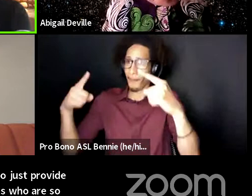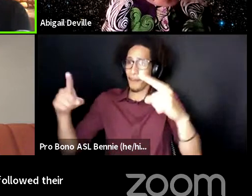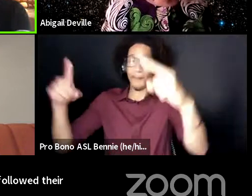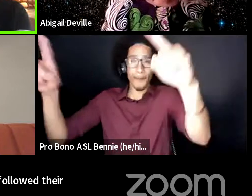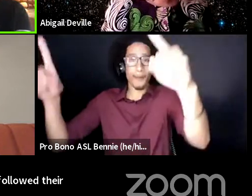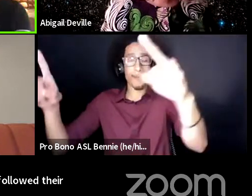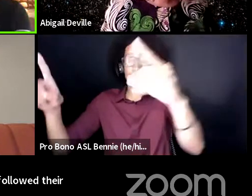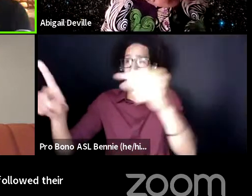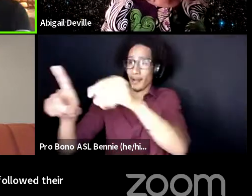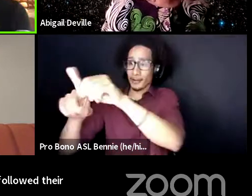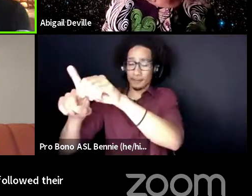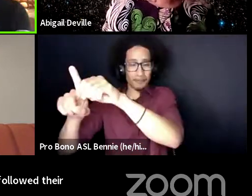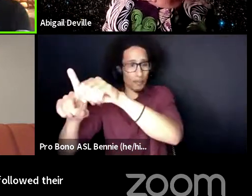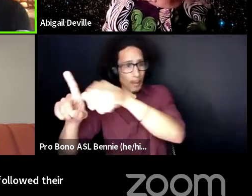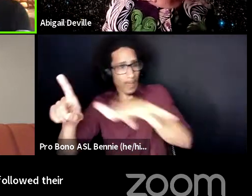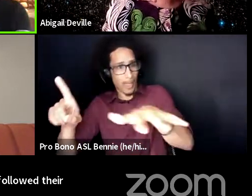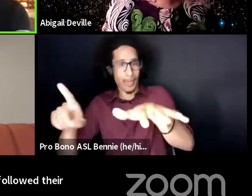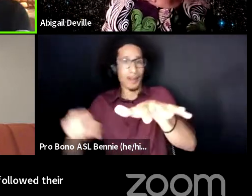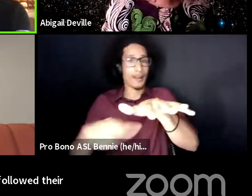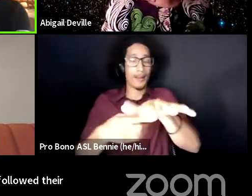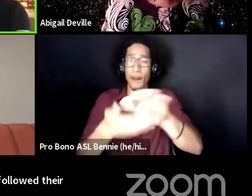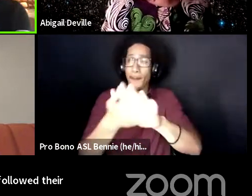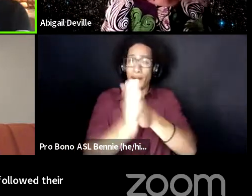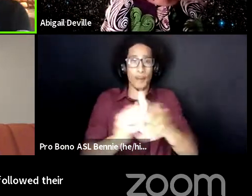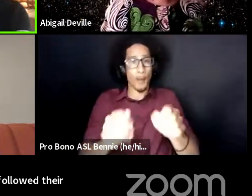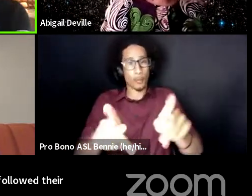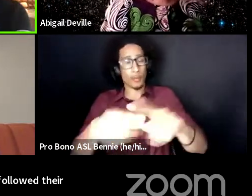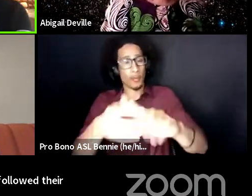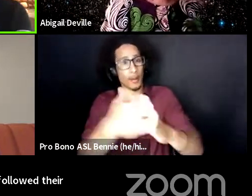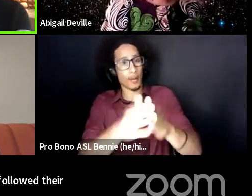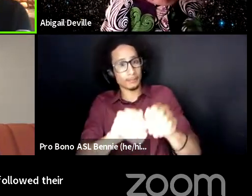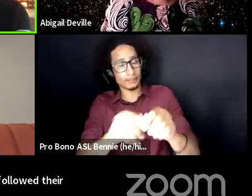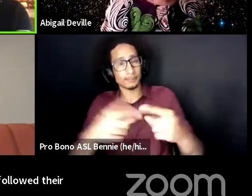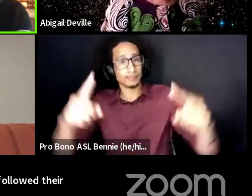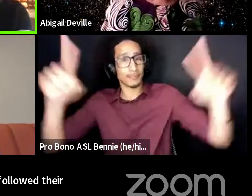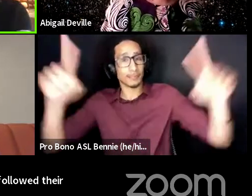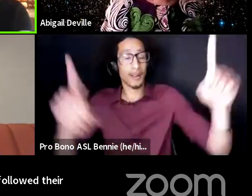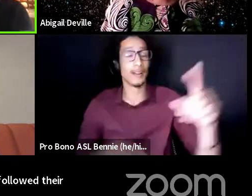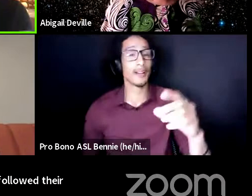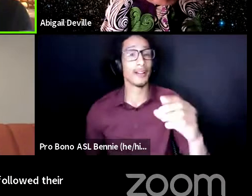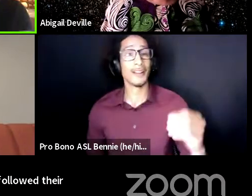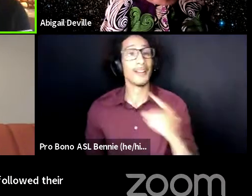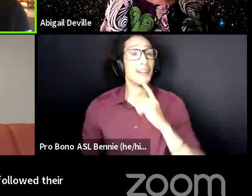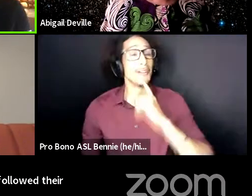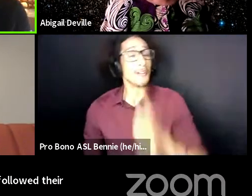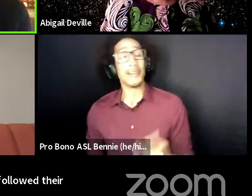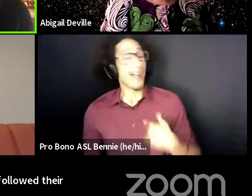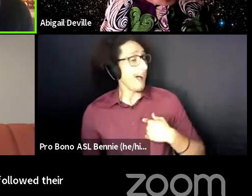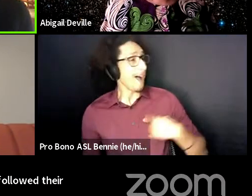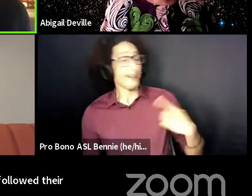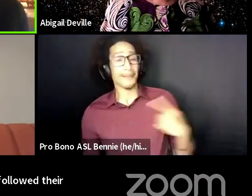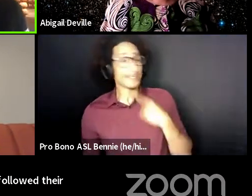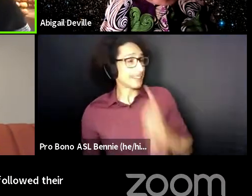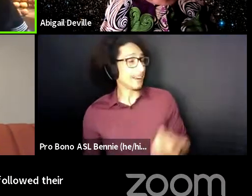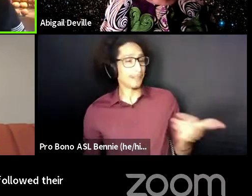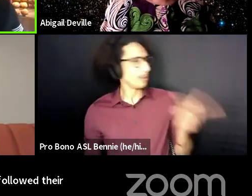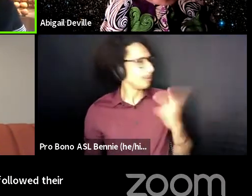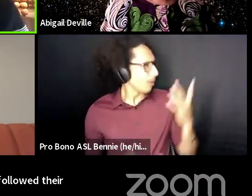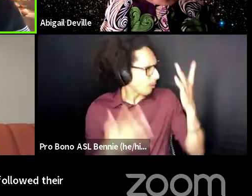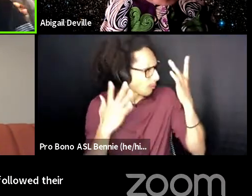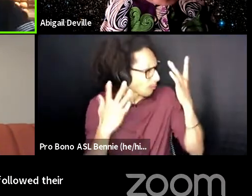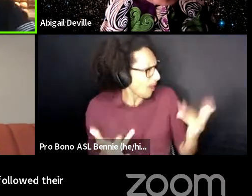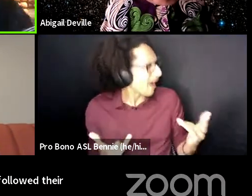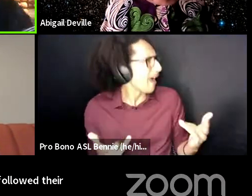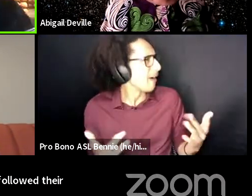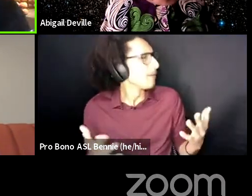same artists getting those opportunities. And I often say, I was like, Zyvia should be doing this. Why isn't she in the shows? And we're like,